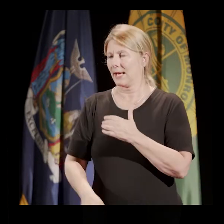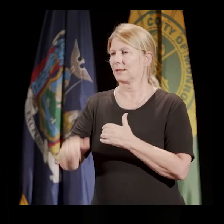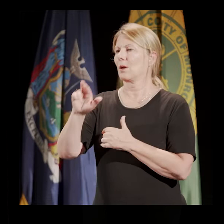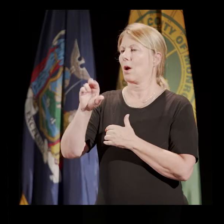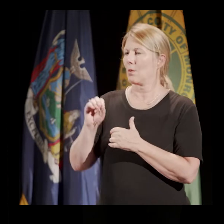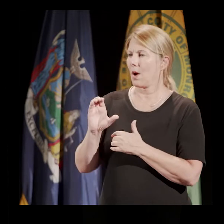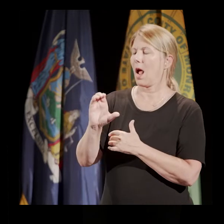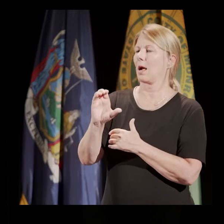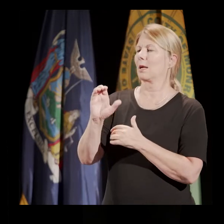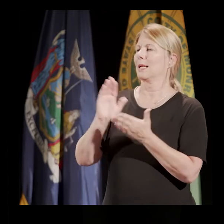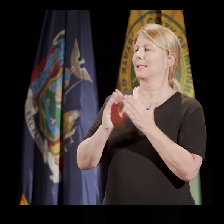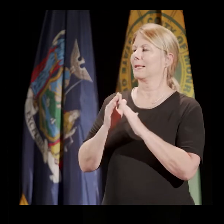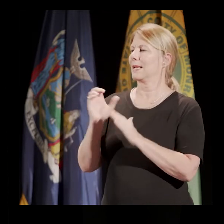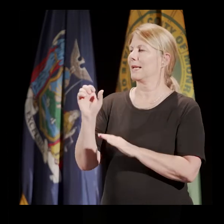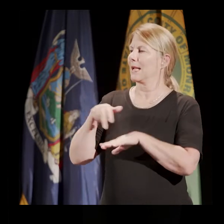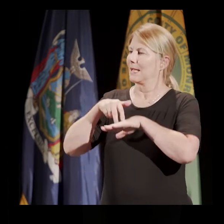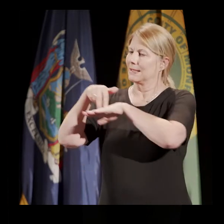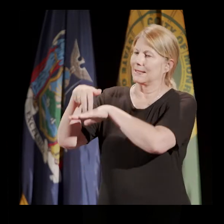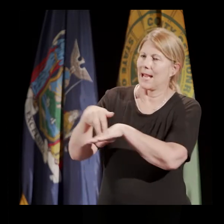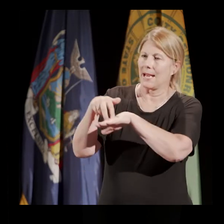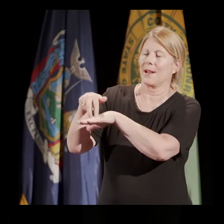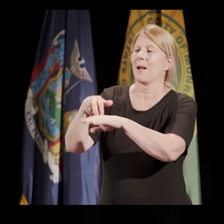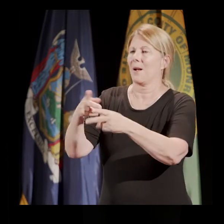Park, Councilmember Group.